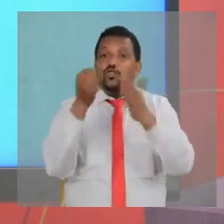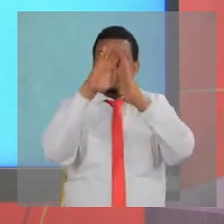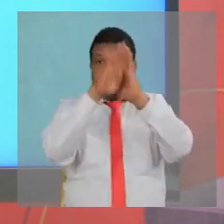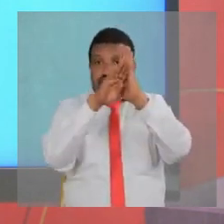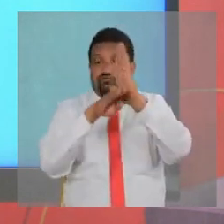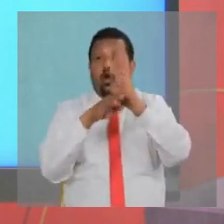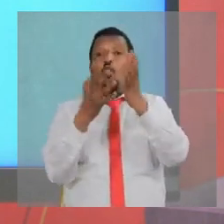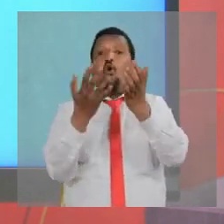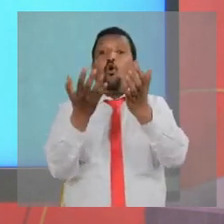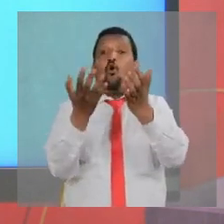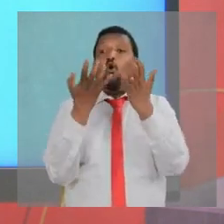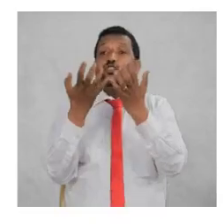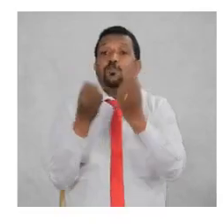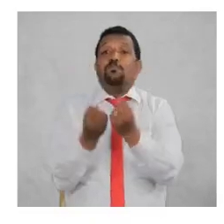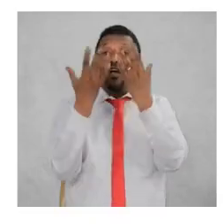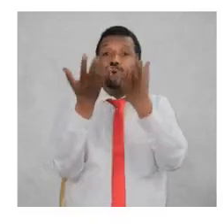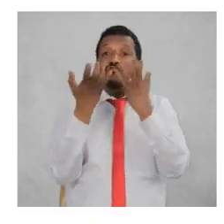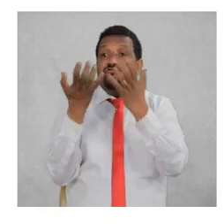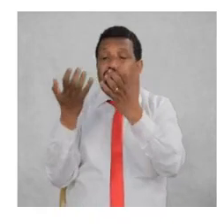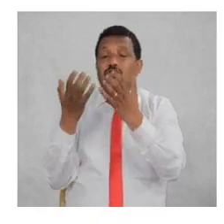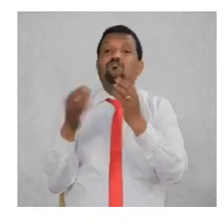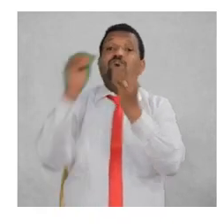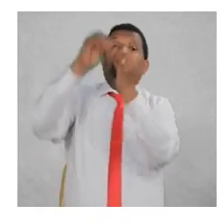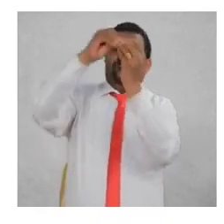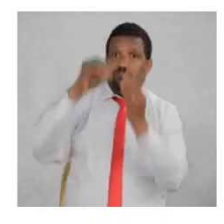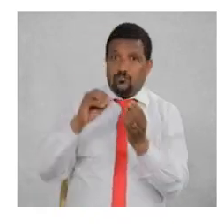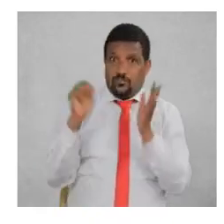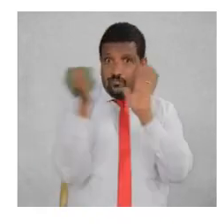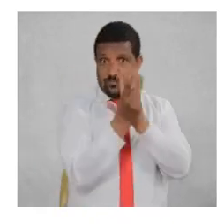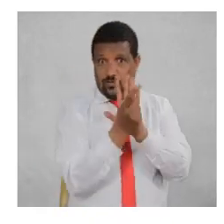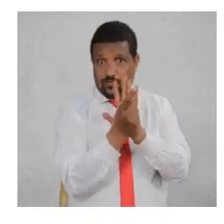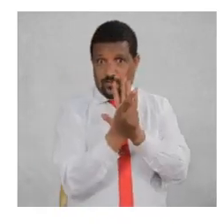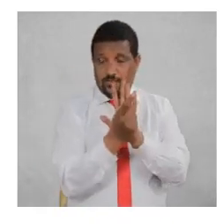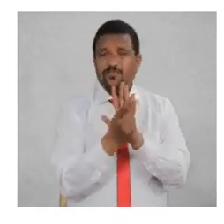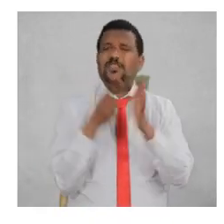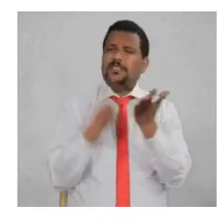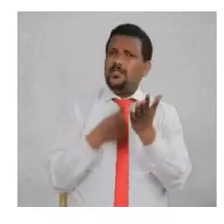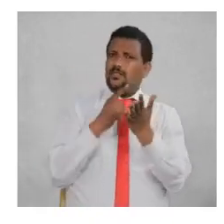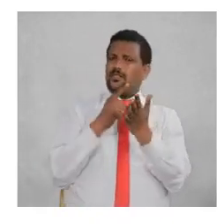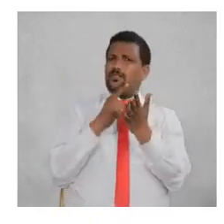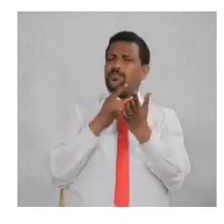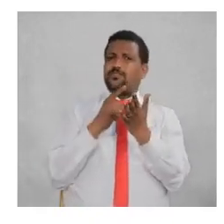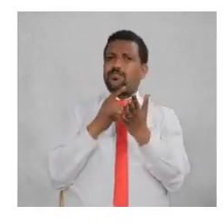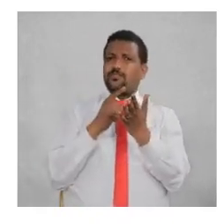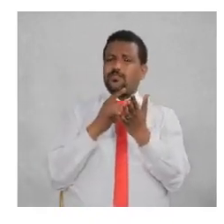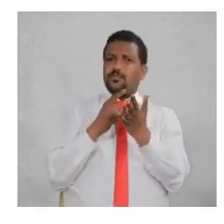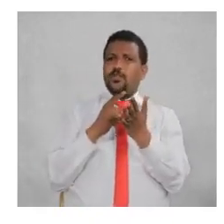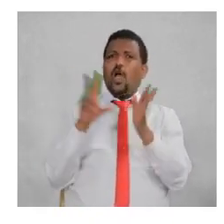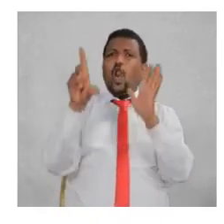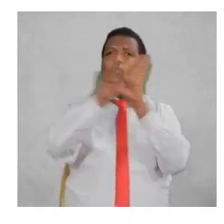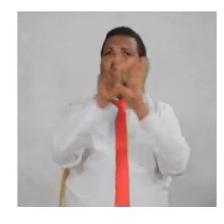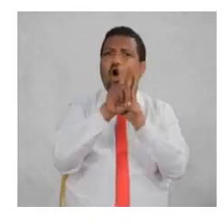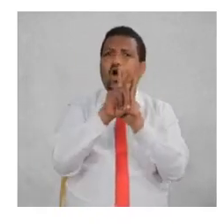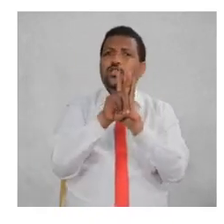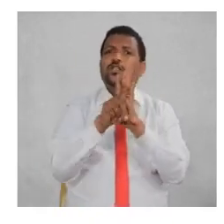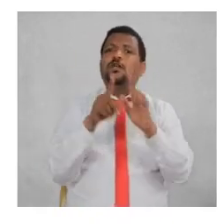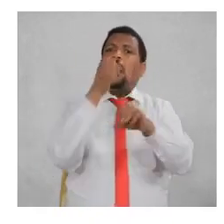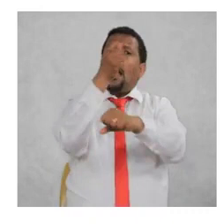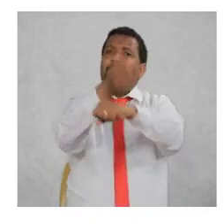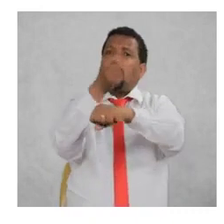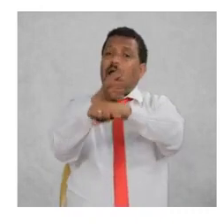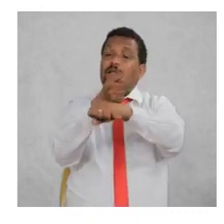will increase. For example, this law is